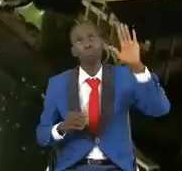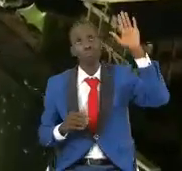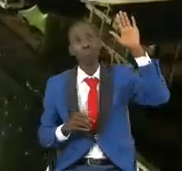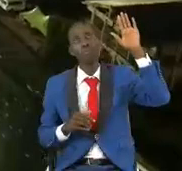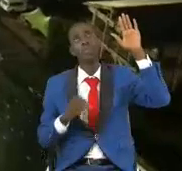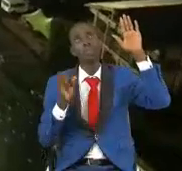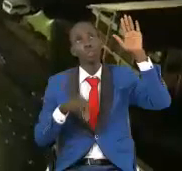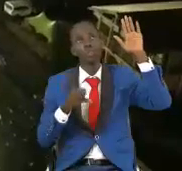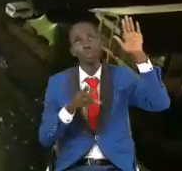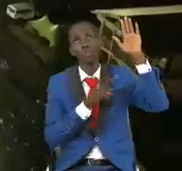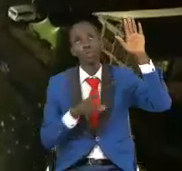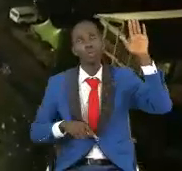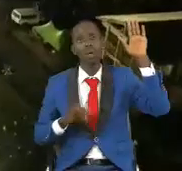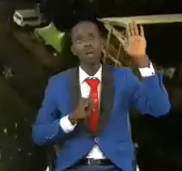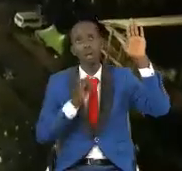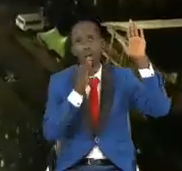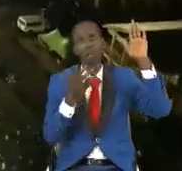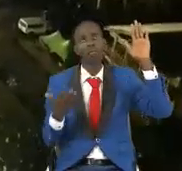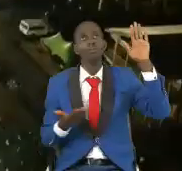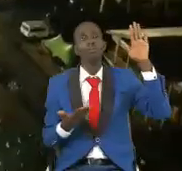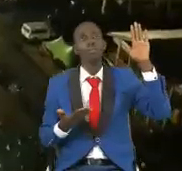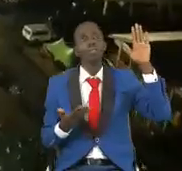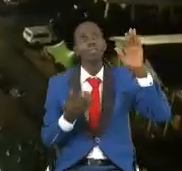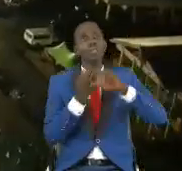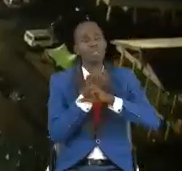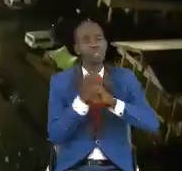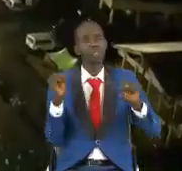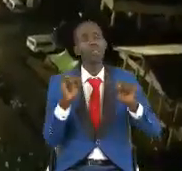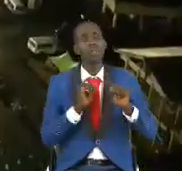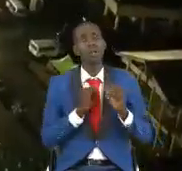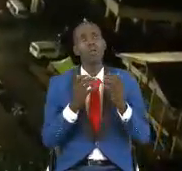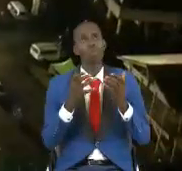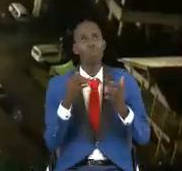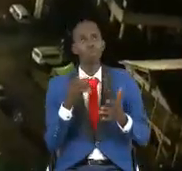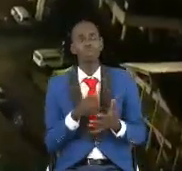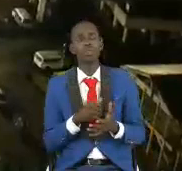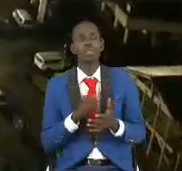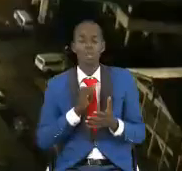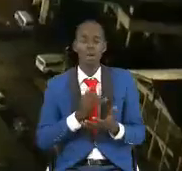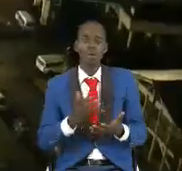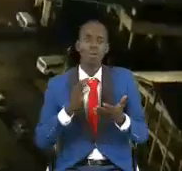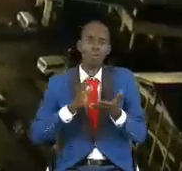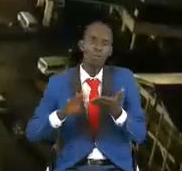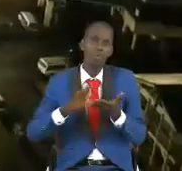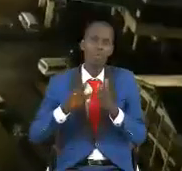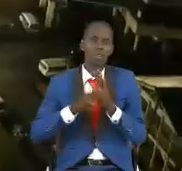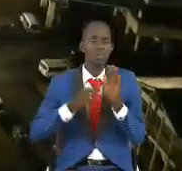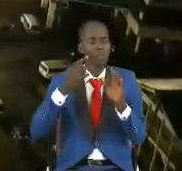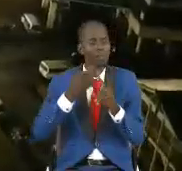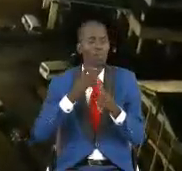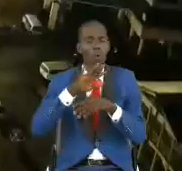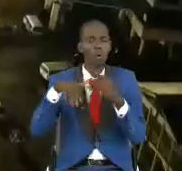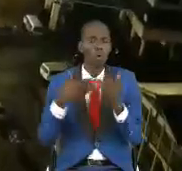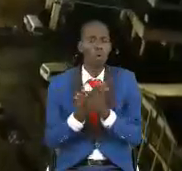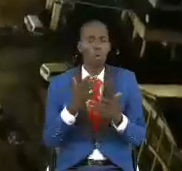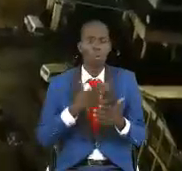Redemption, I want it. Salvation, I want it. And I want forgiveness for all my sins, all my condemnation, all